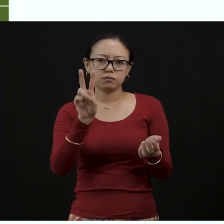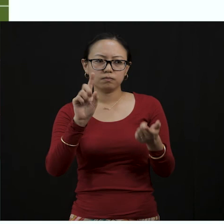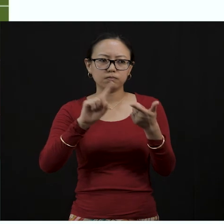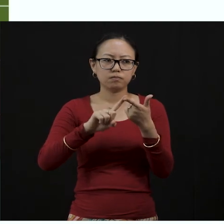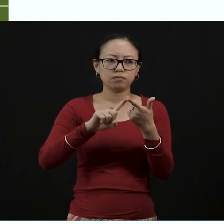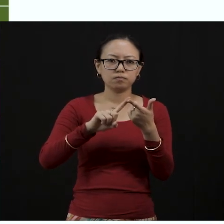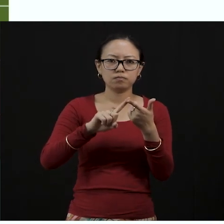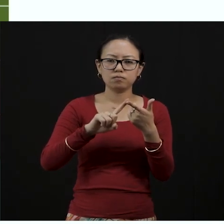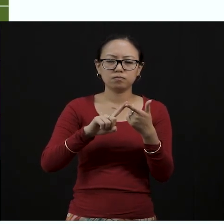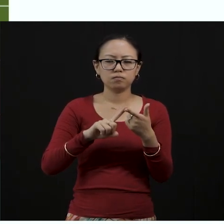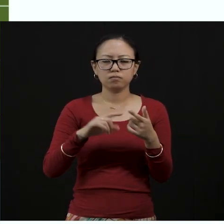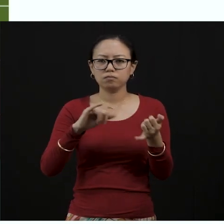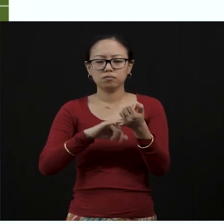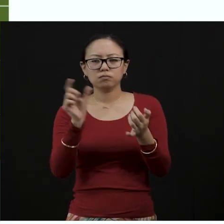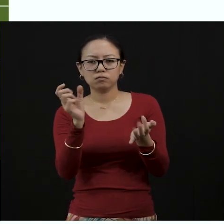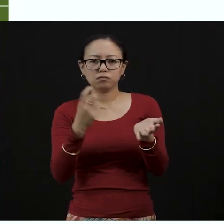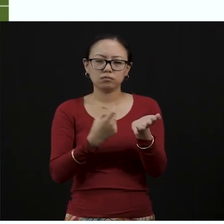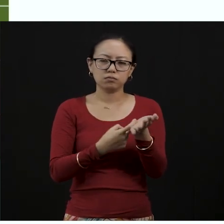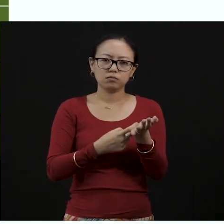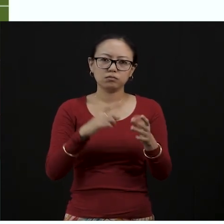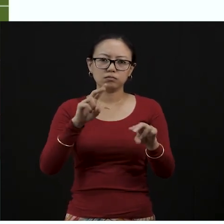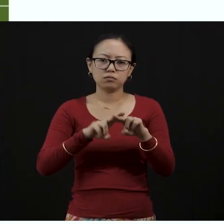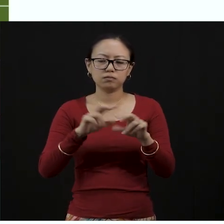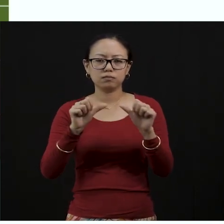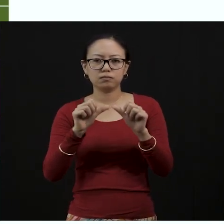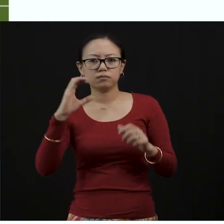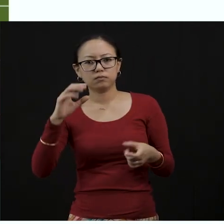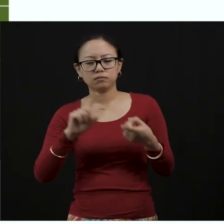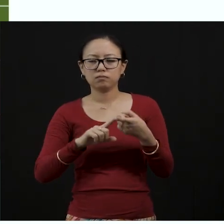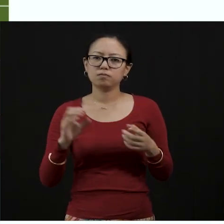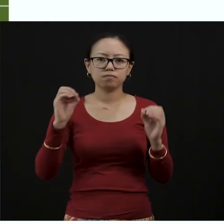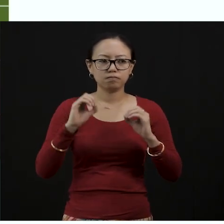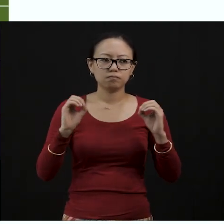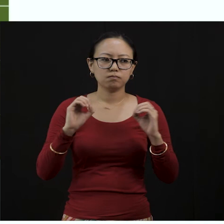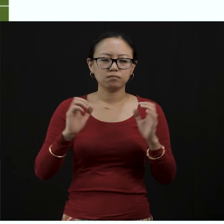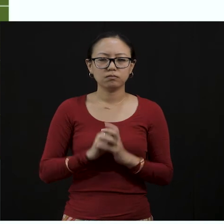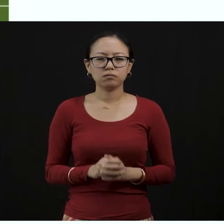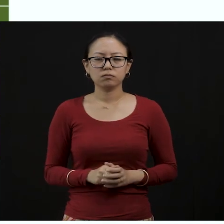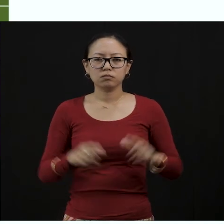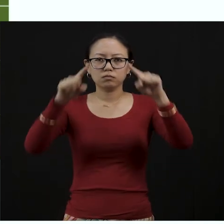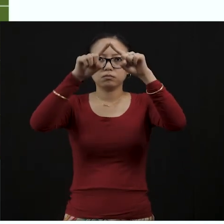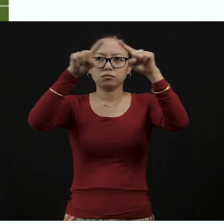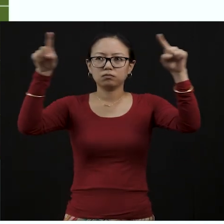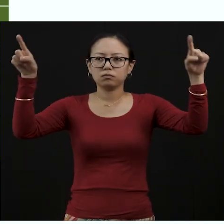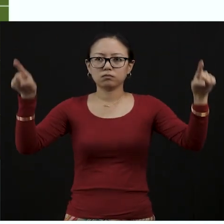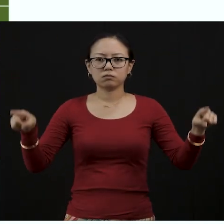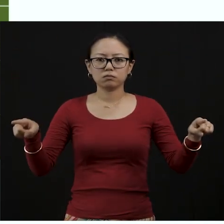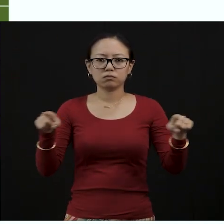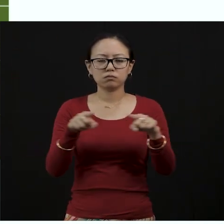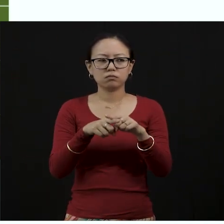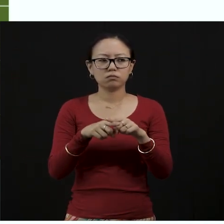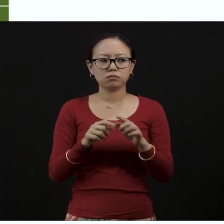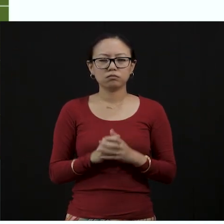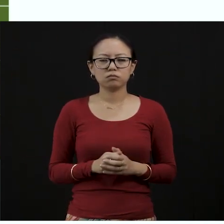1, and 0. Now the next one is rectangle. So again, rectangle,